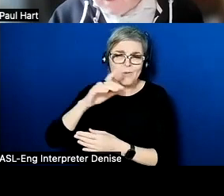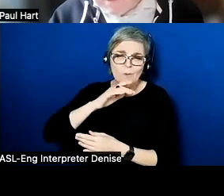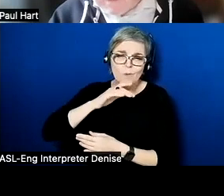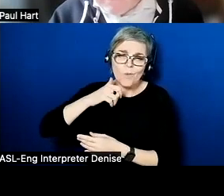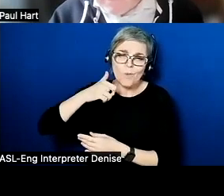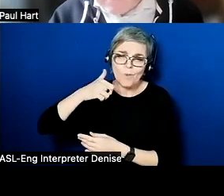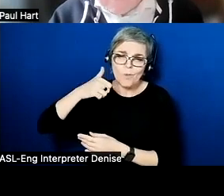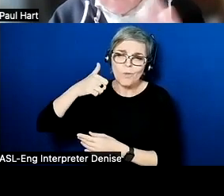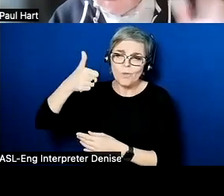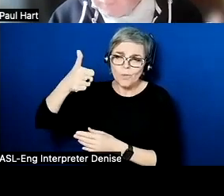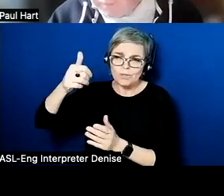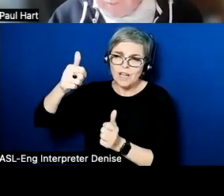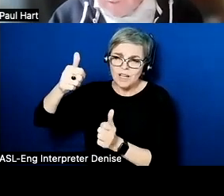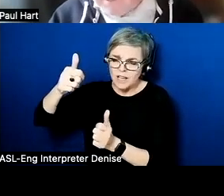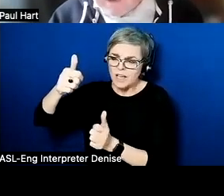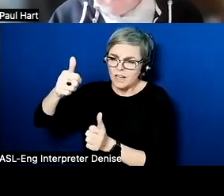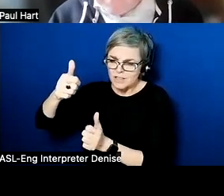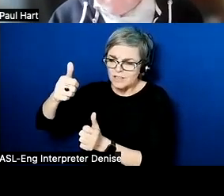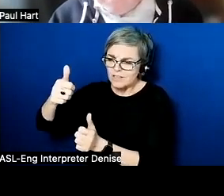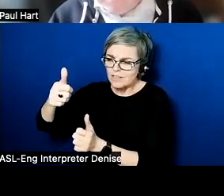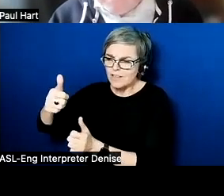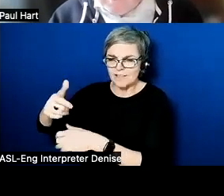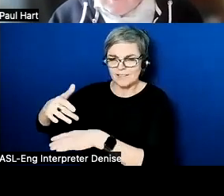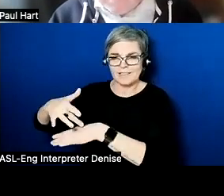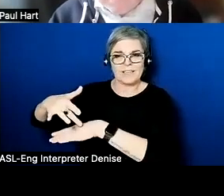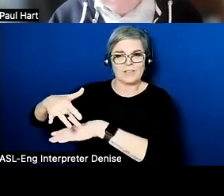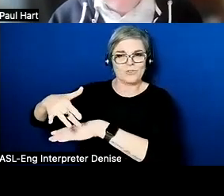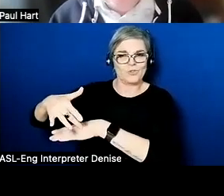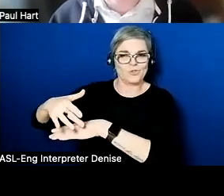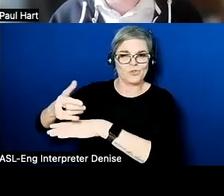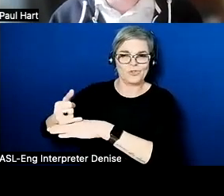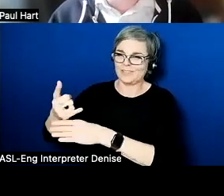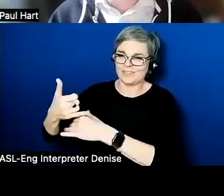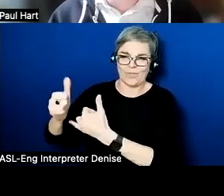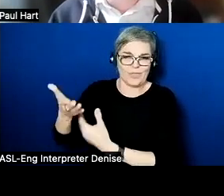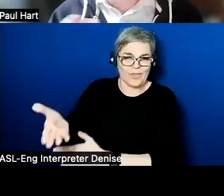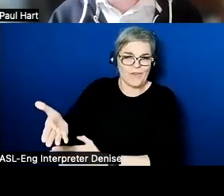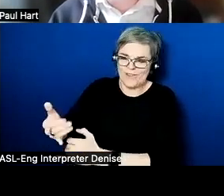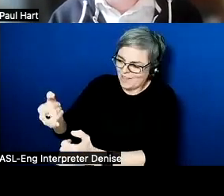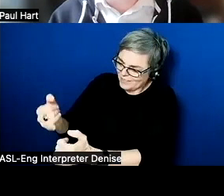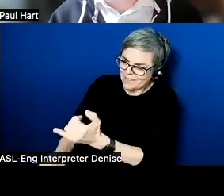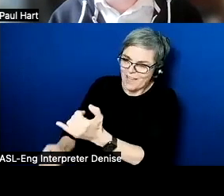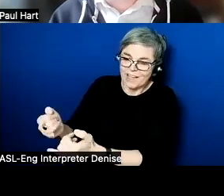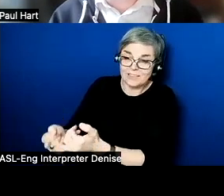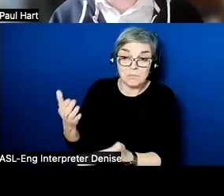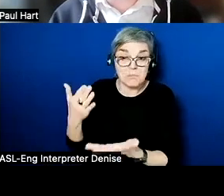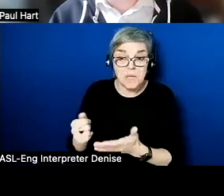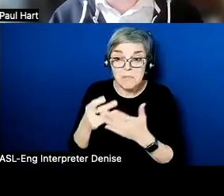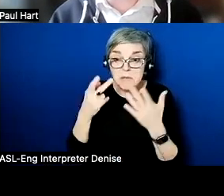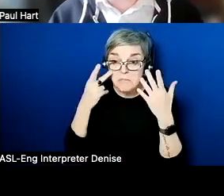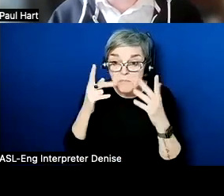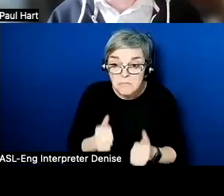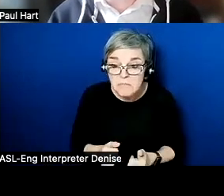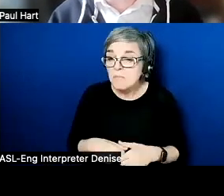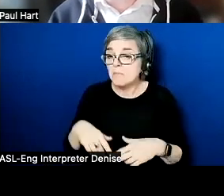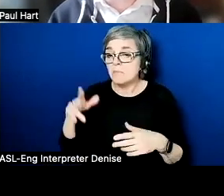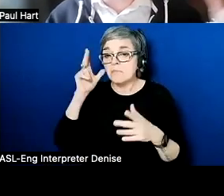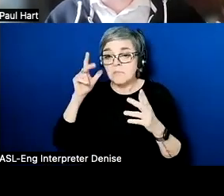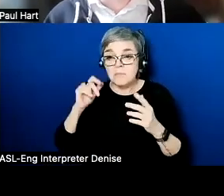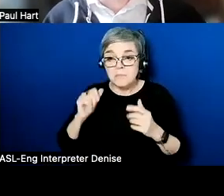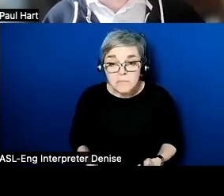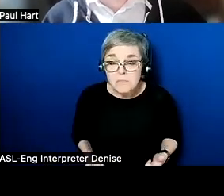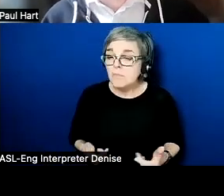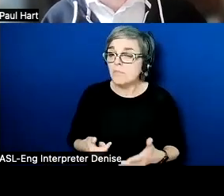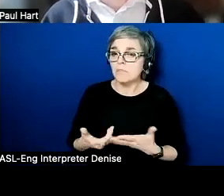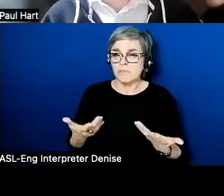important. Some of you will have heard me say before that as an example of the power of touch, if